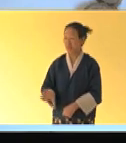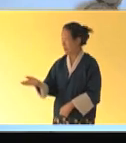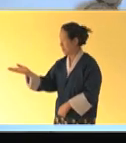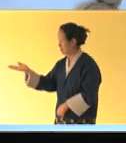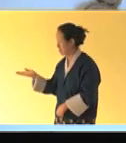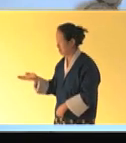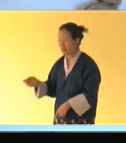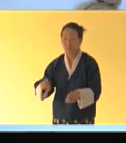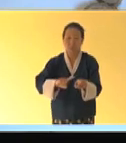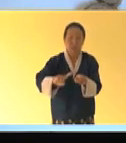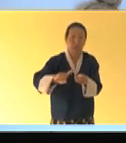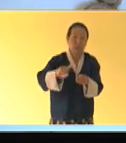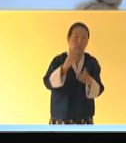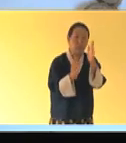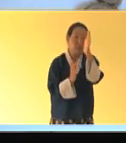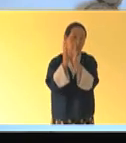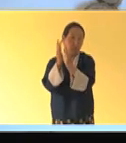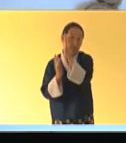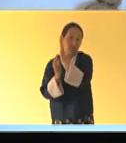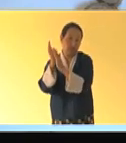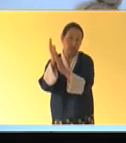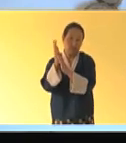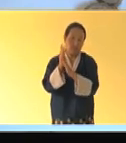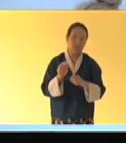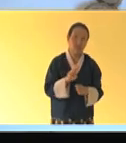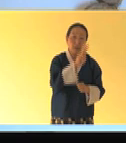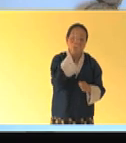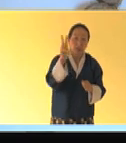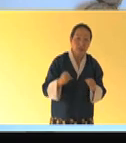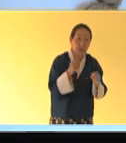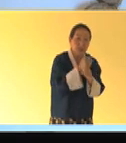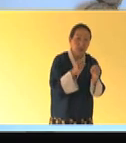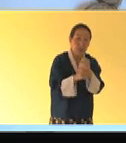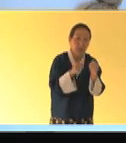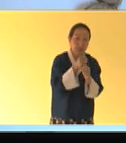Here is a display of our typical Buddhist xylarium. These are the common